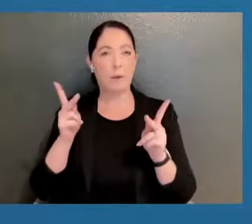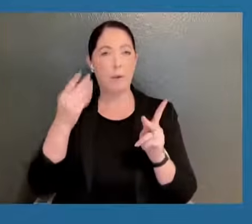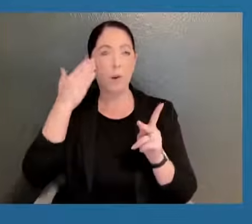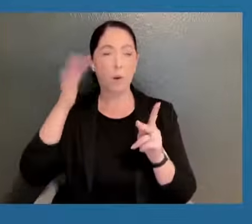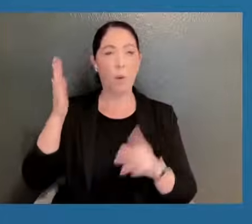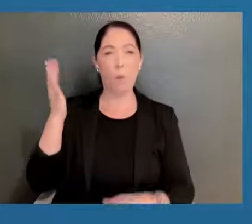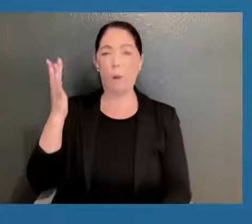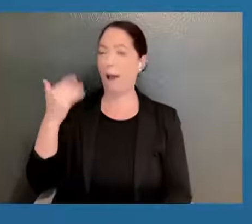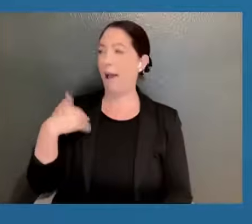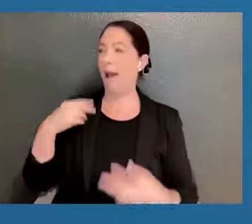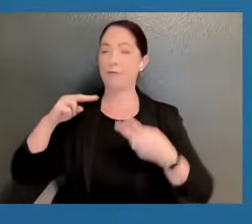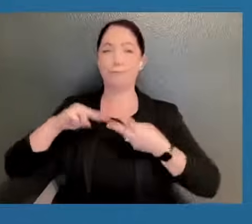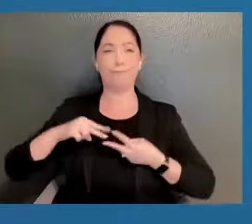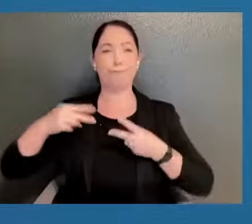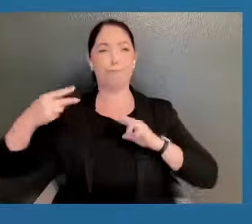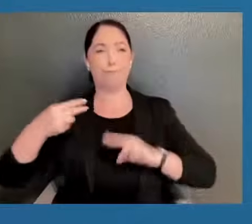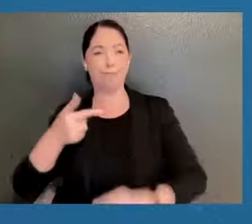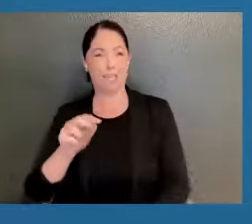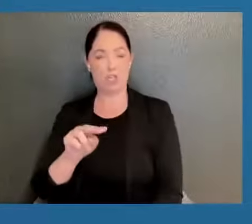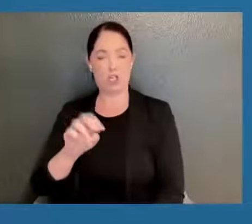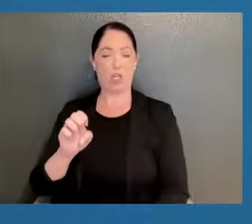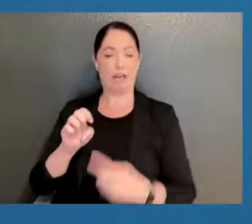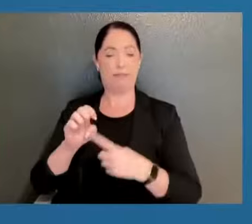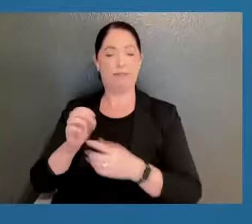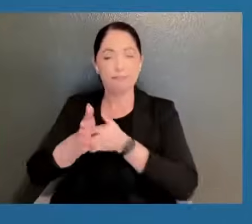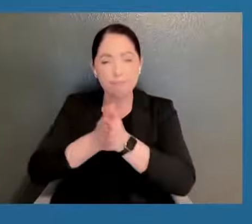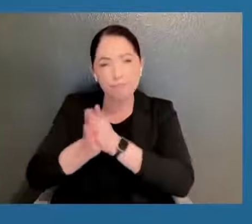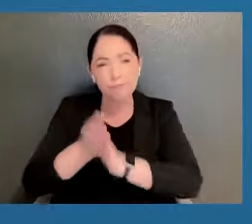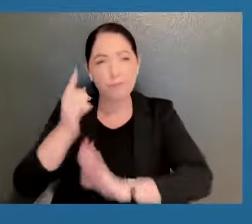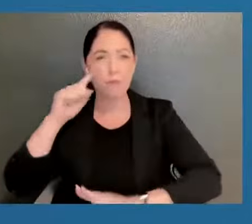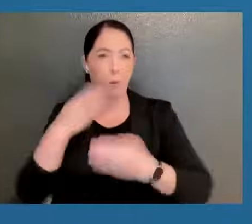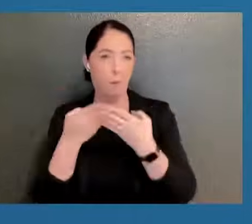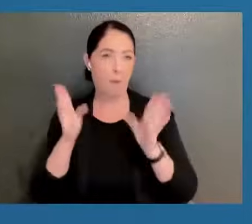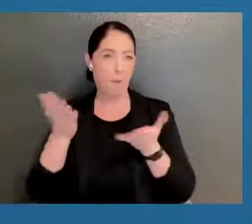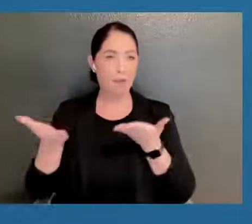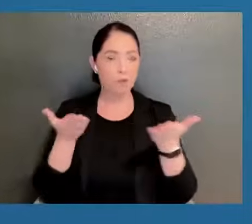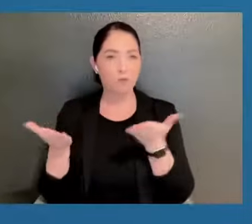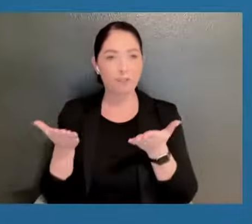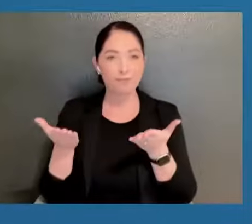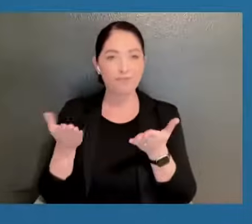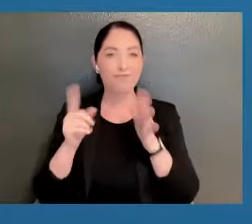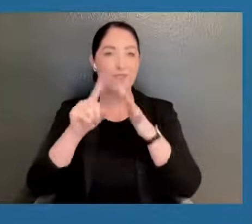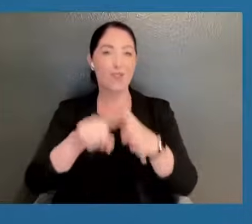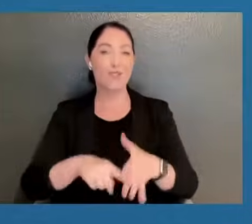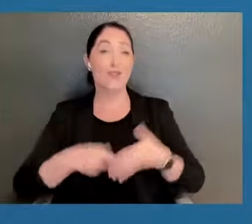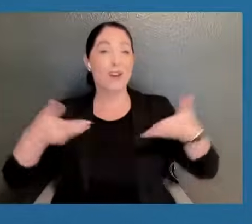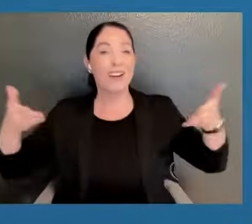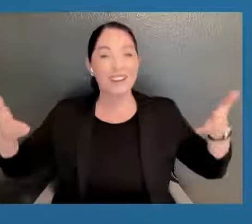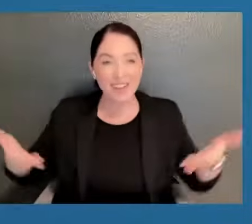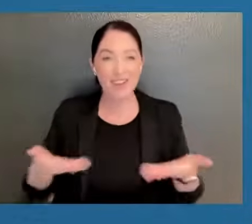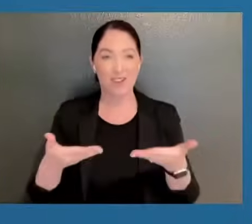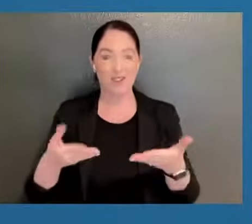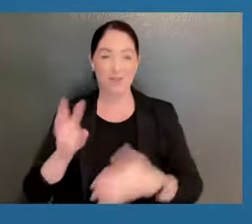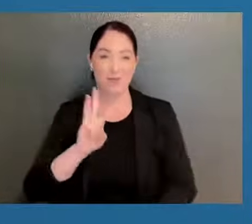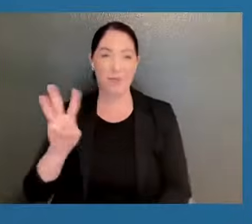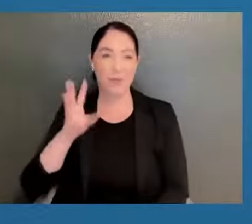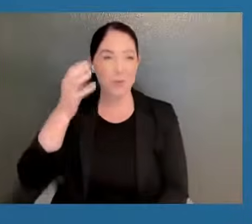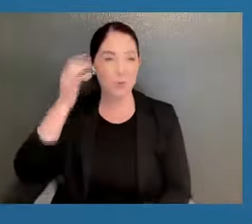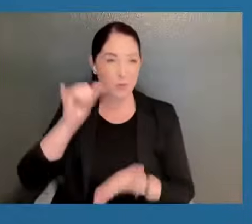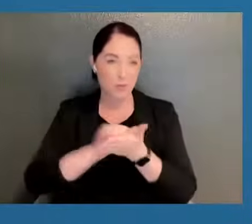this inclination, this passion for public service, and it started right here in Western New York. And I was